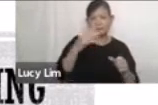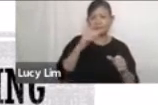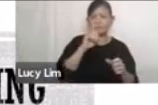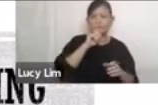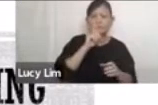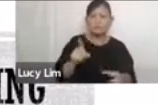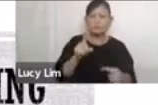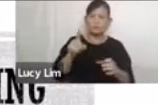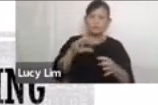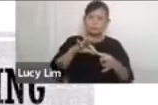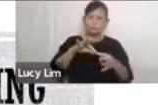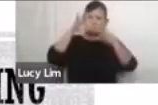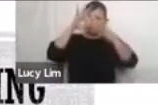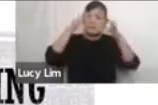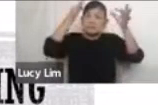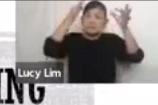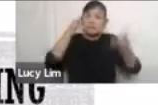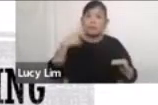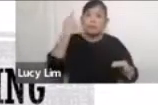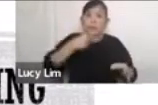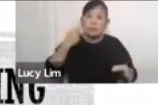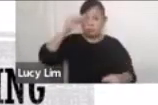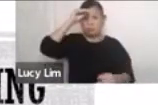is male,